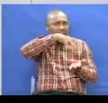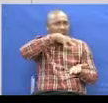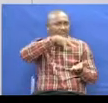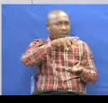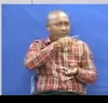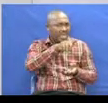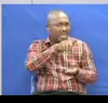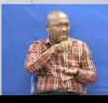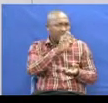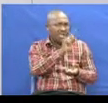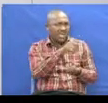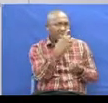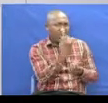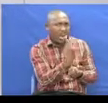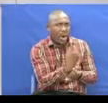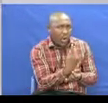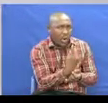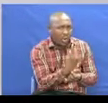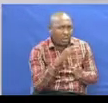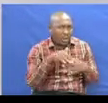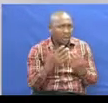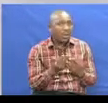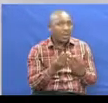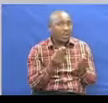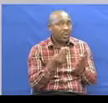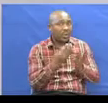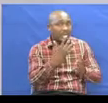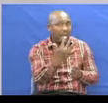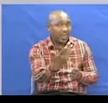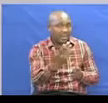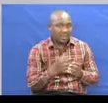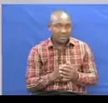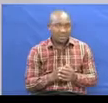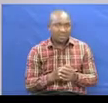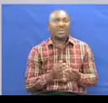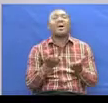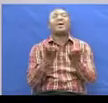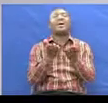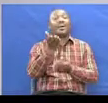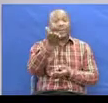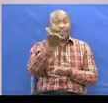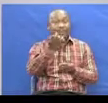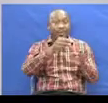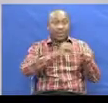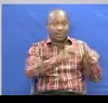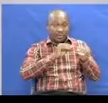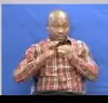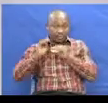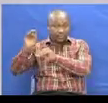alone. How can you make it alone? You need to shift numeral 4.2 to another